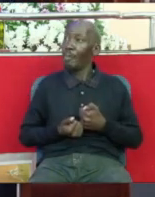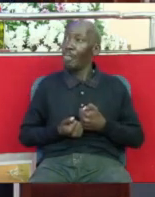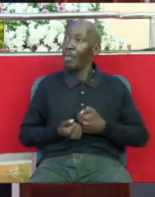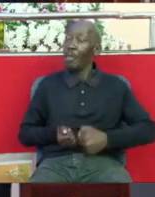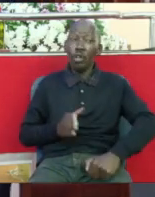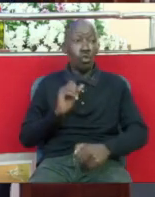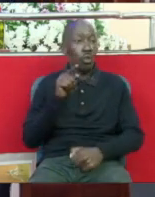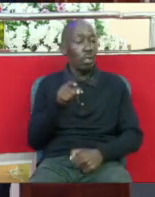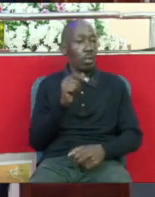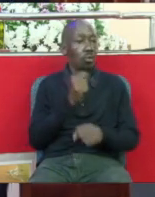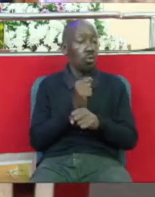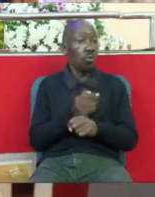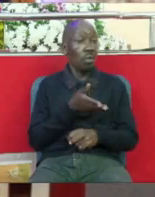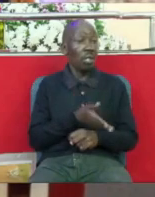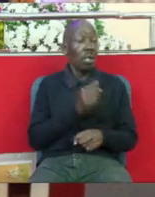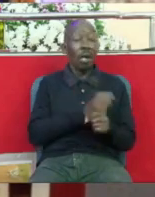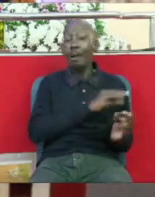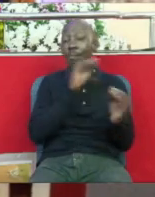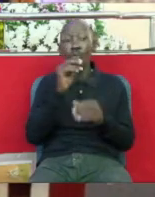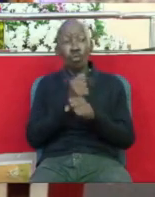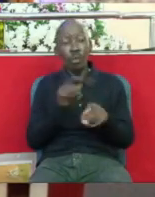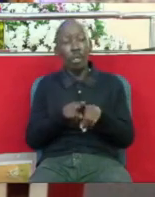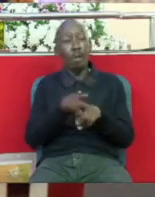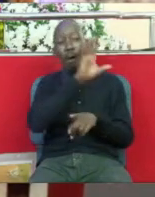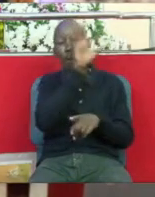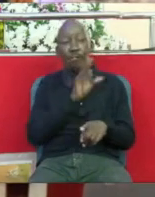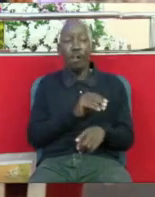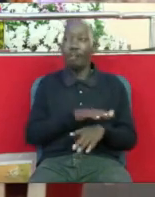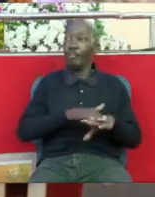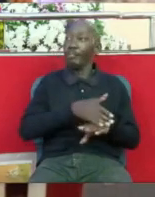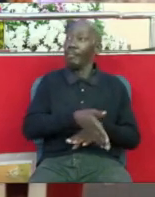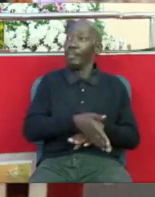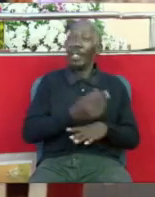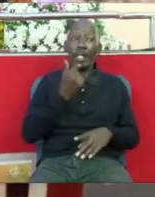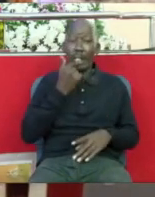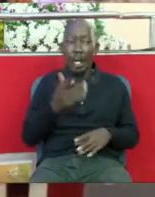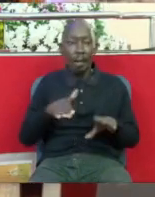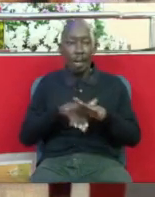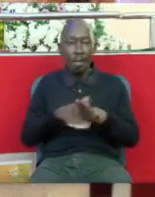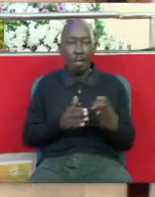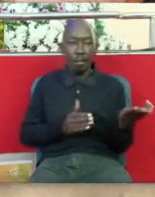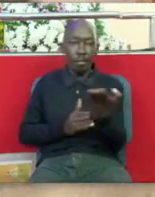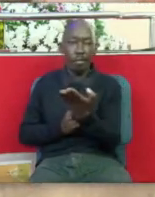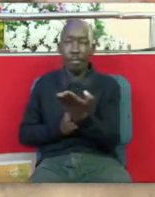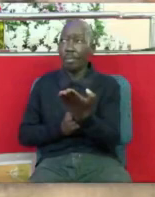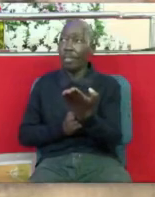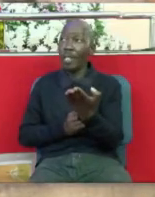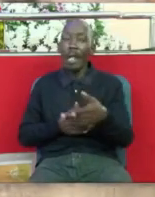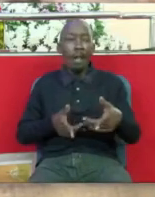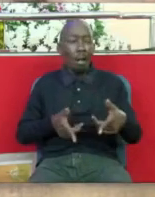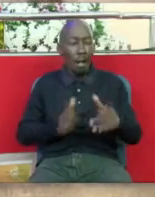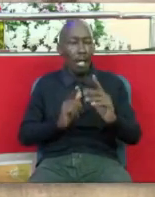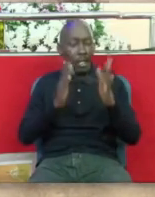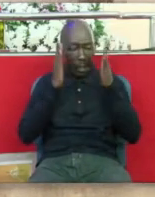so he does the way we do in Africa. Na hivyo basi akafanya vile huwa tunafanya hapa Afrika. He tells the members. Akaambia washirika. Let's set one